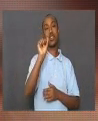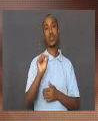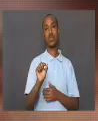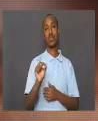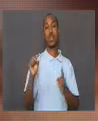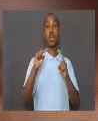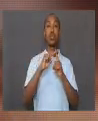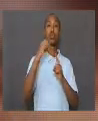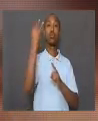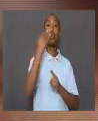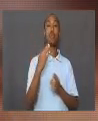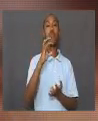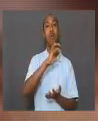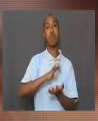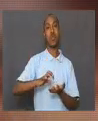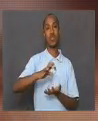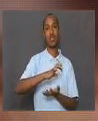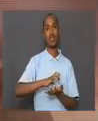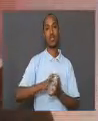to form compounds.